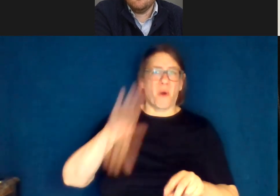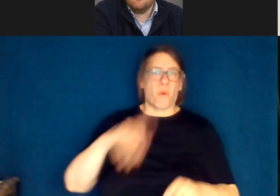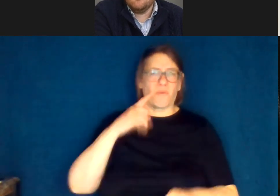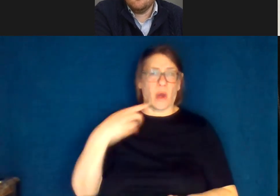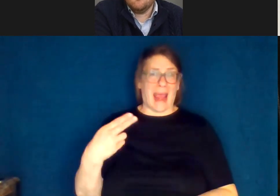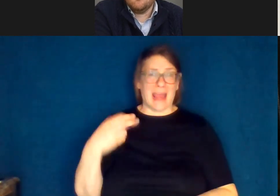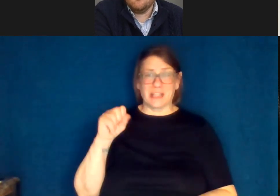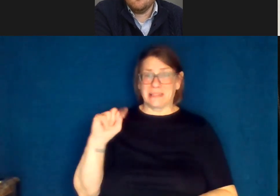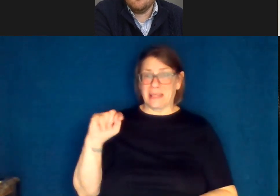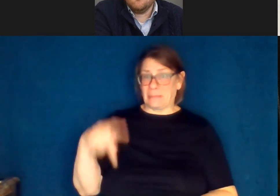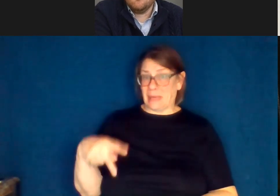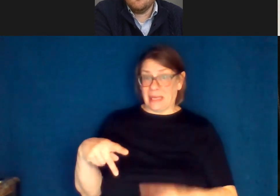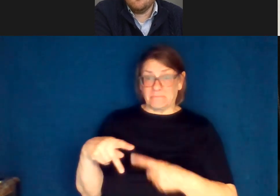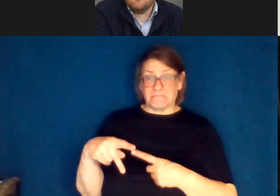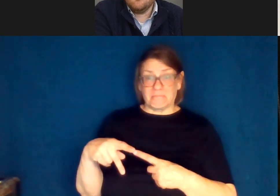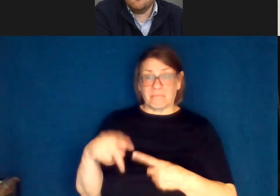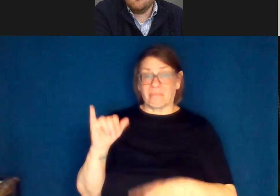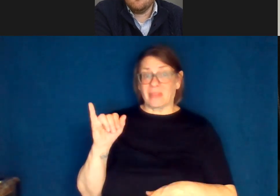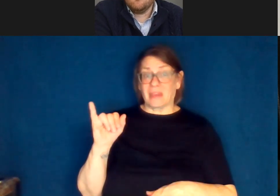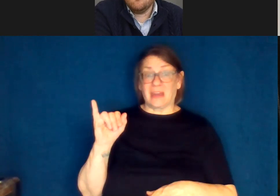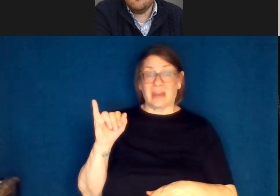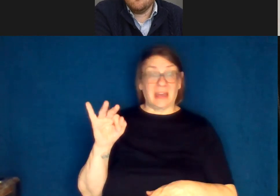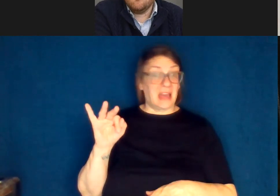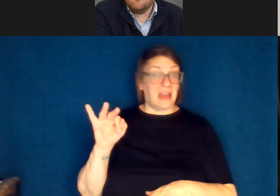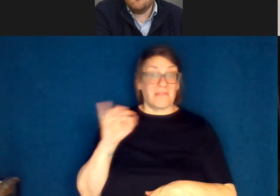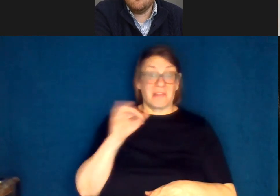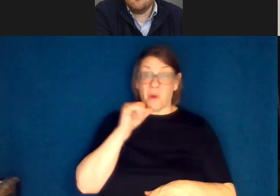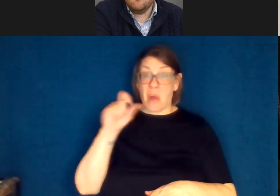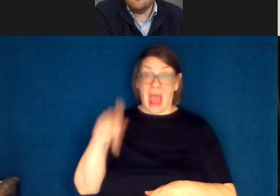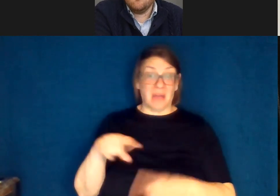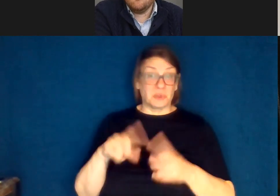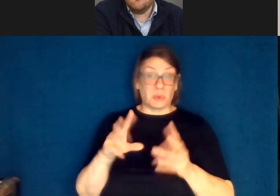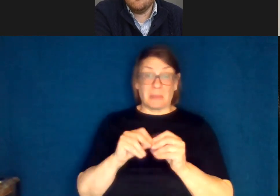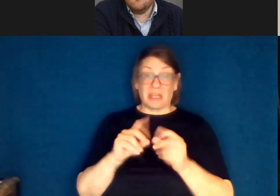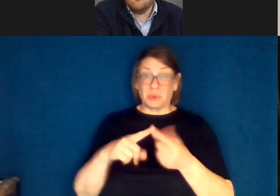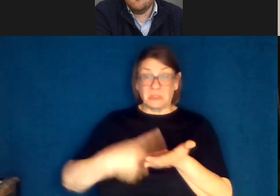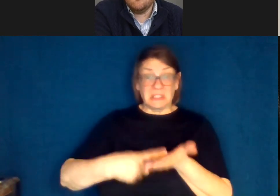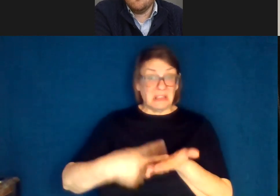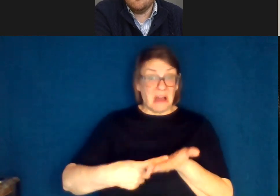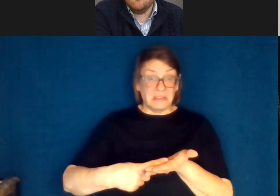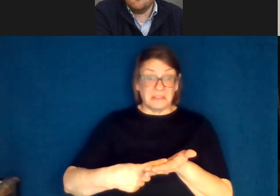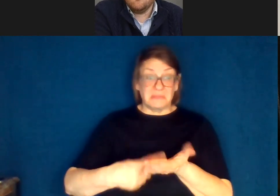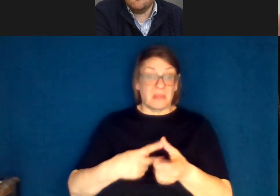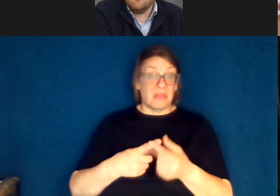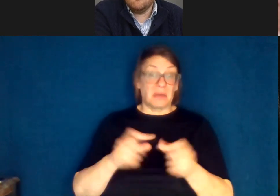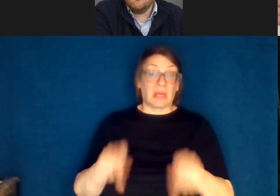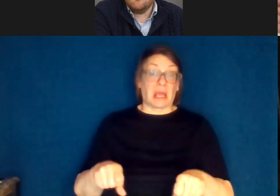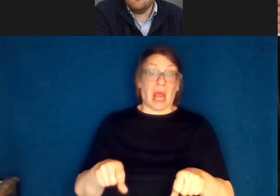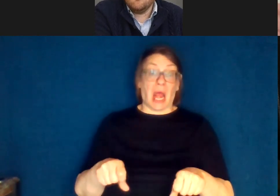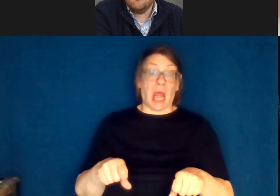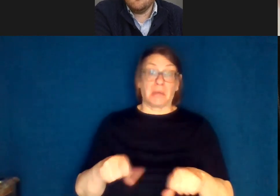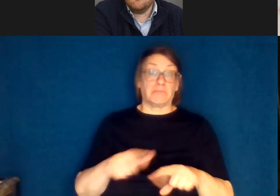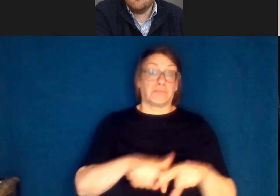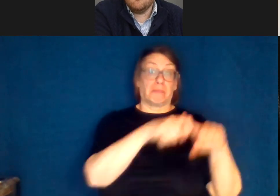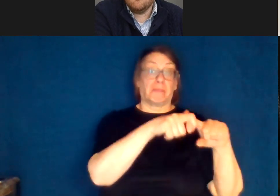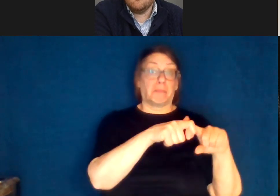HSTP, if that's not something that's necessary, and I don't foresee that it is, we can hold off on